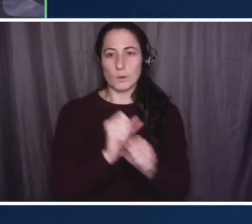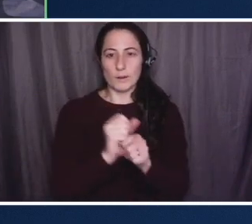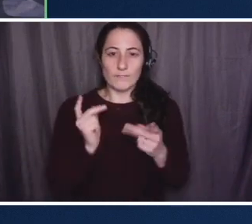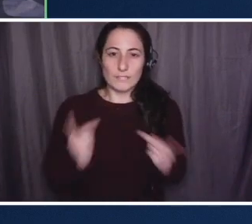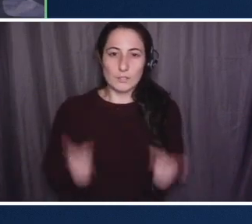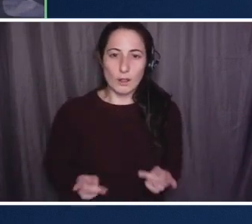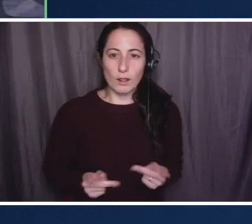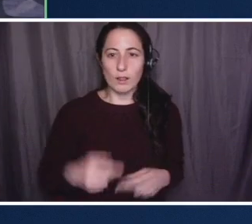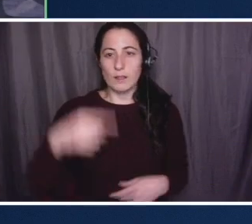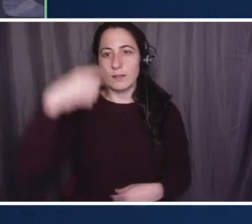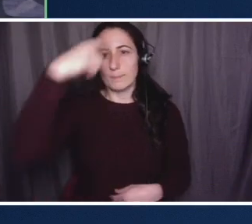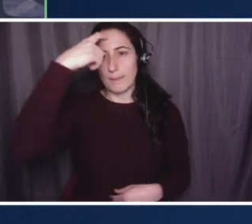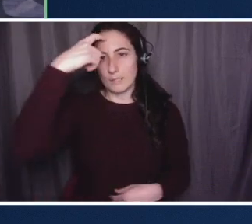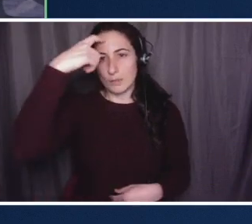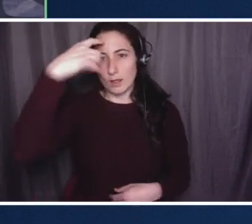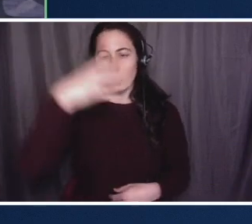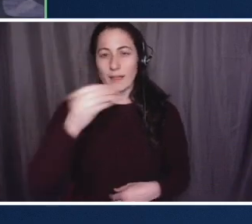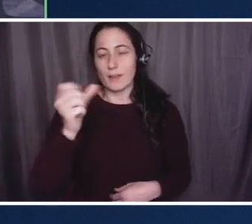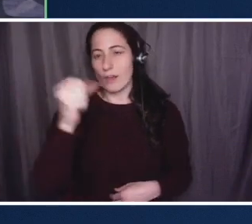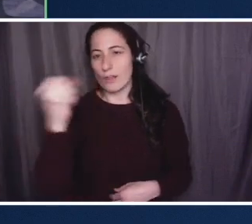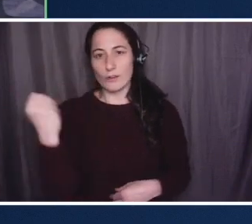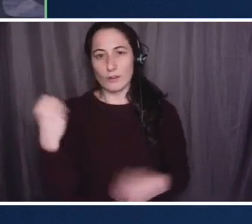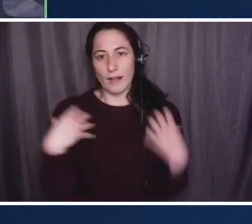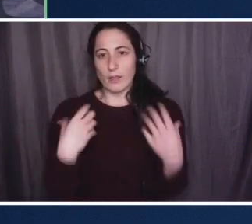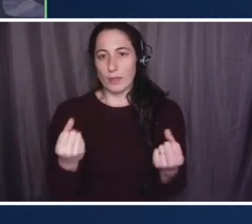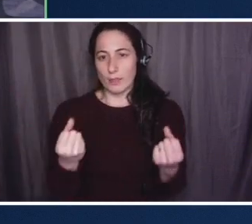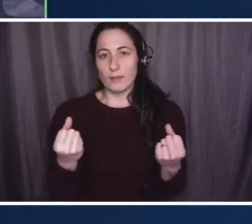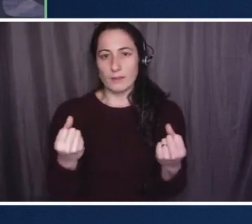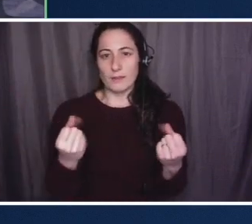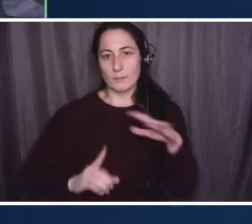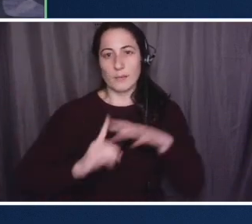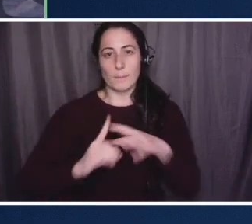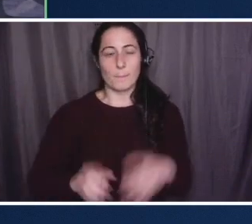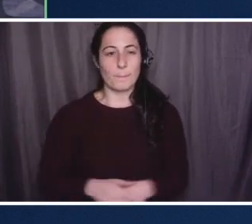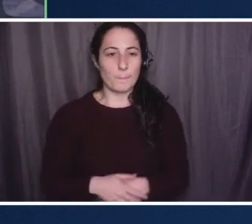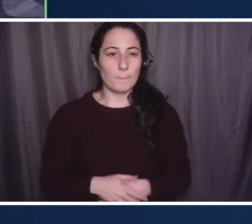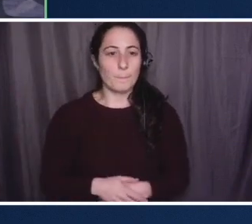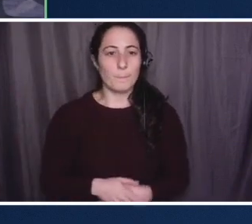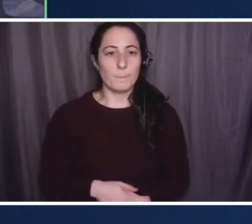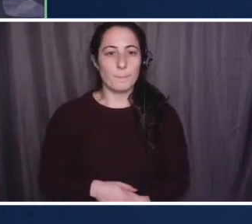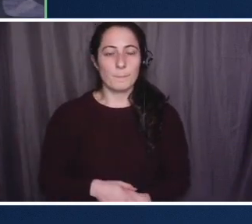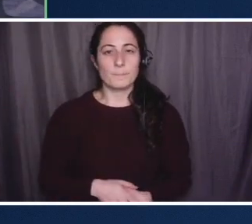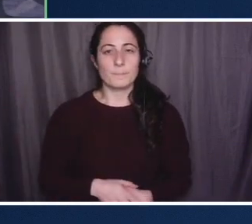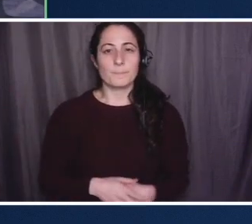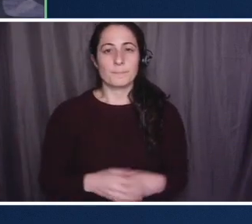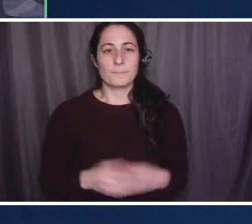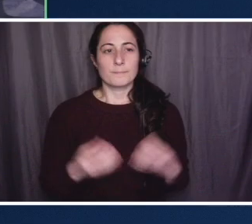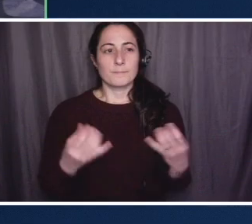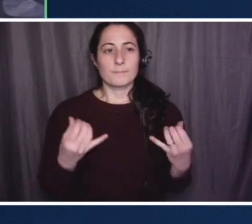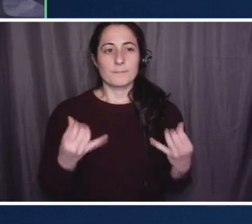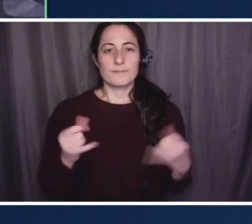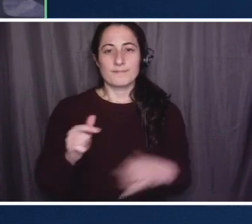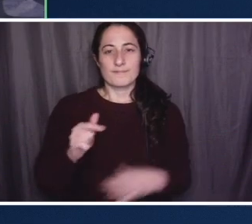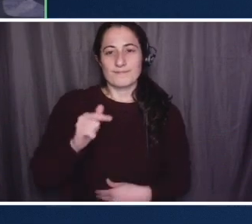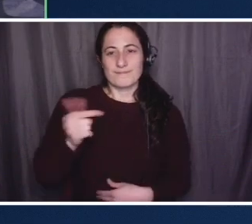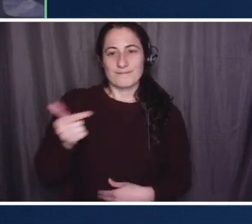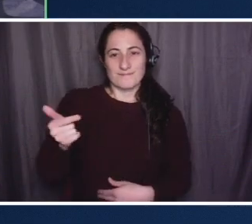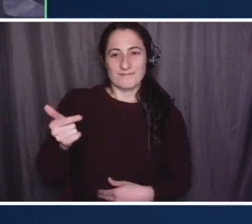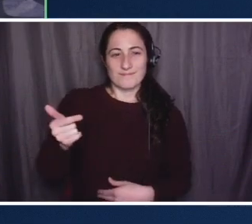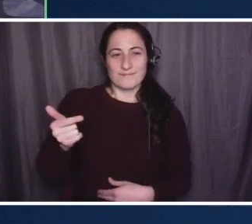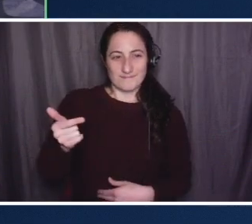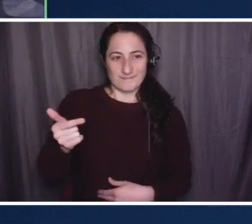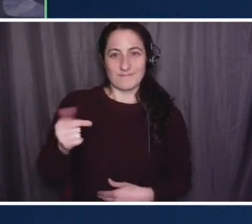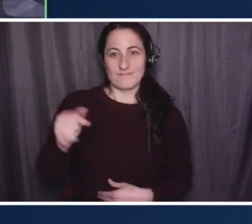mental, and other health. So I'm going to go to you next,